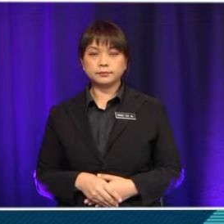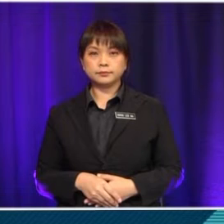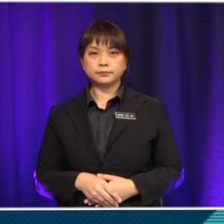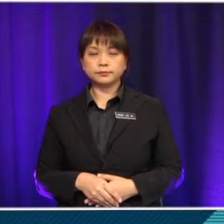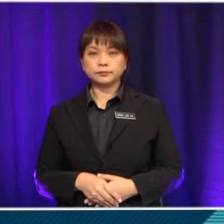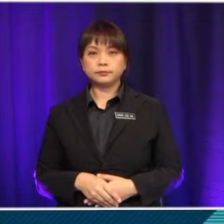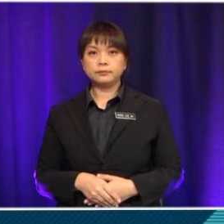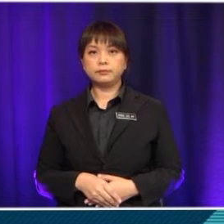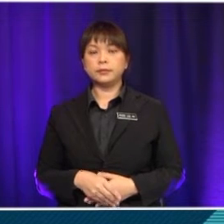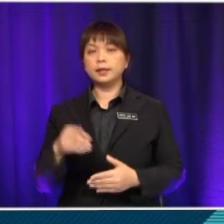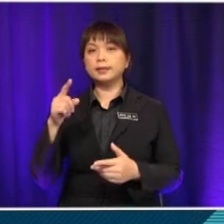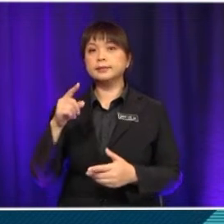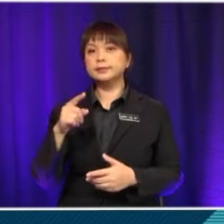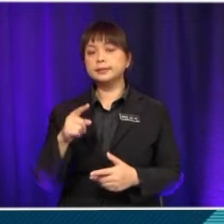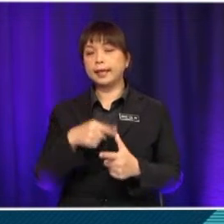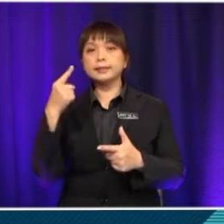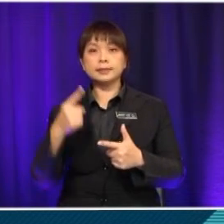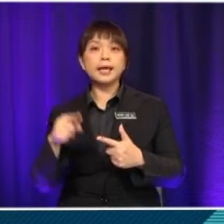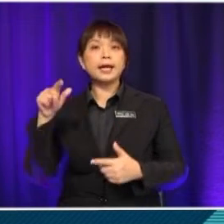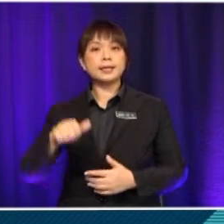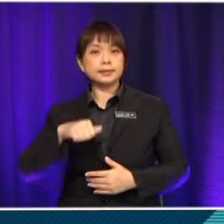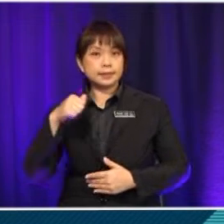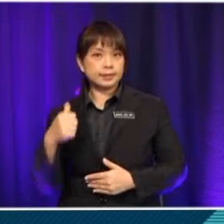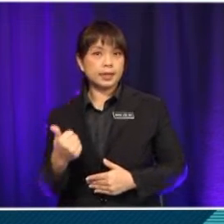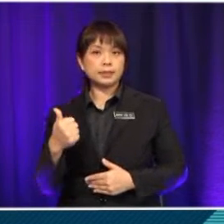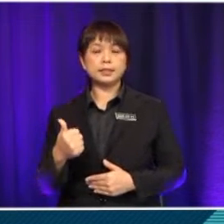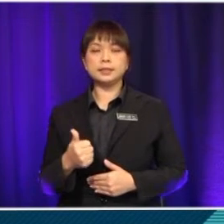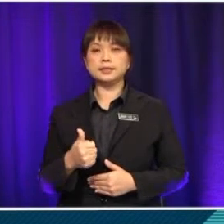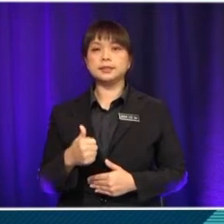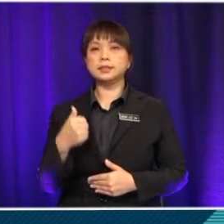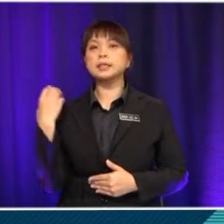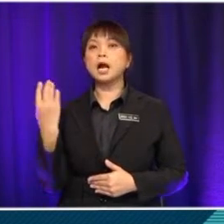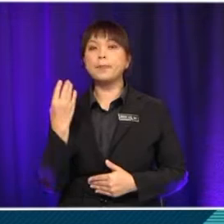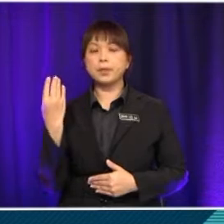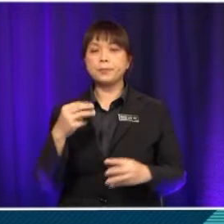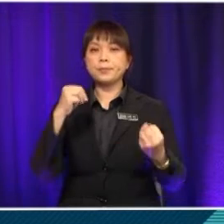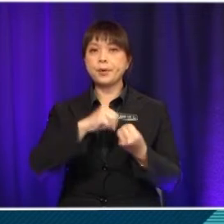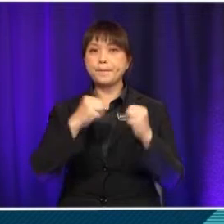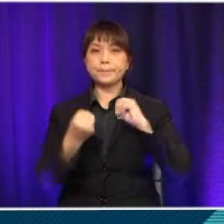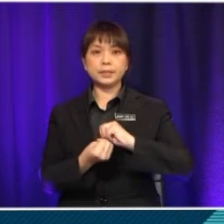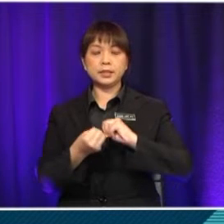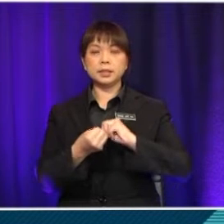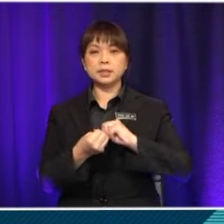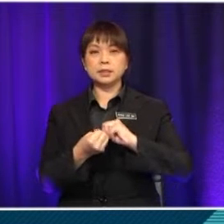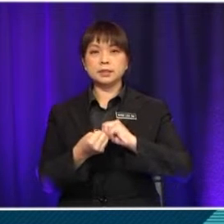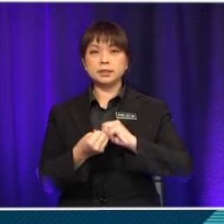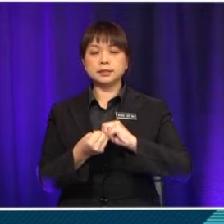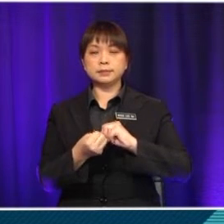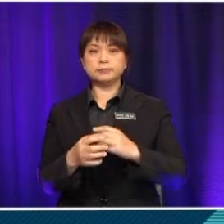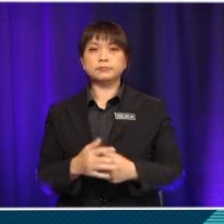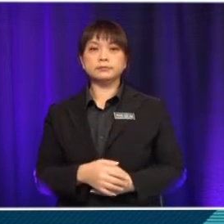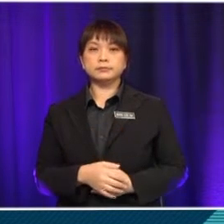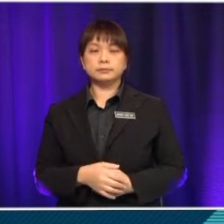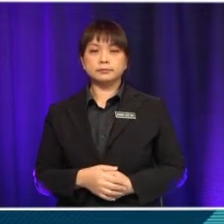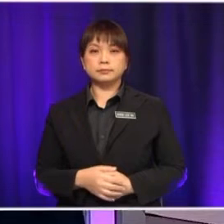then another one, you can also say that a common problem with a laptop or a desktop computer is, okay, so you can